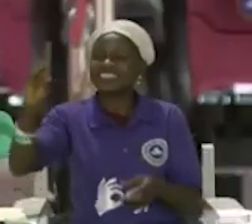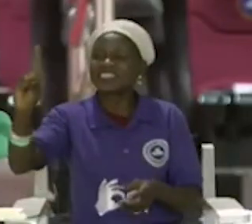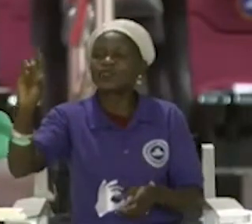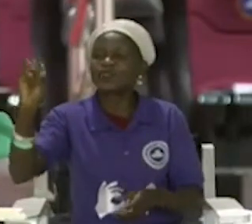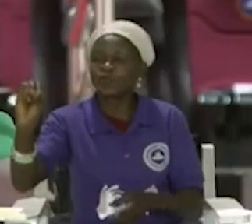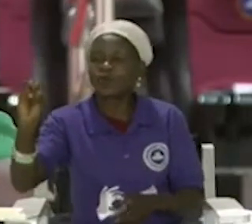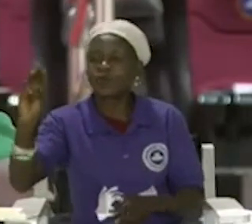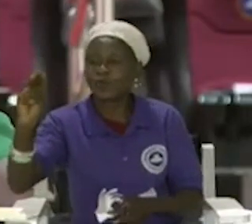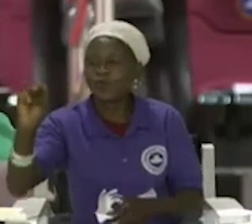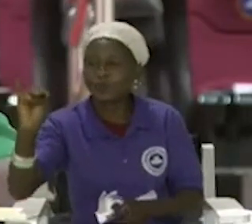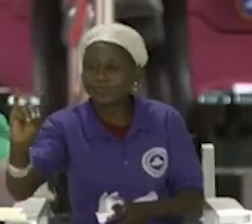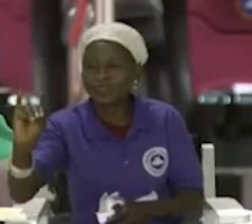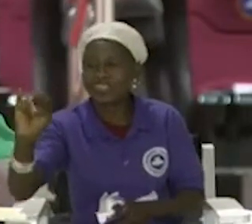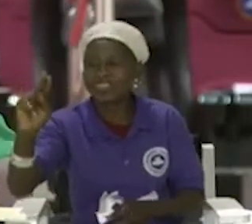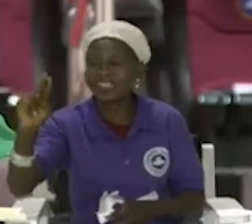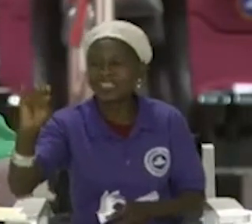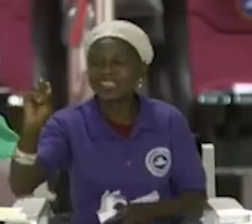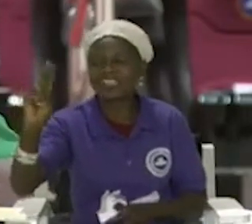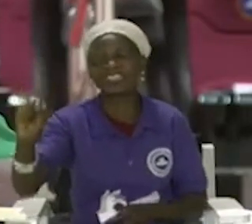dominion.